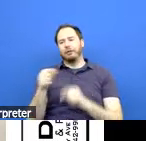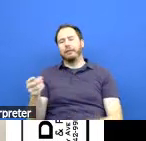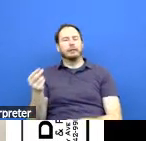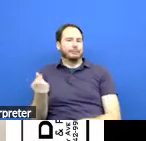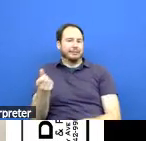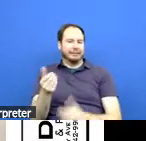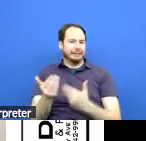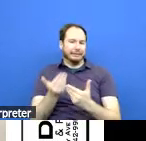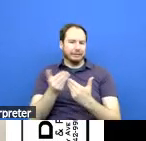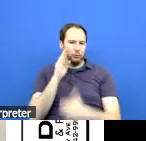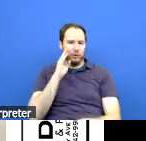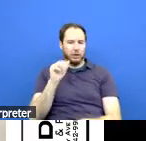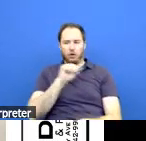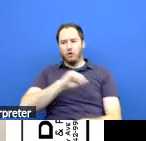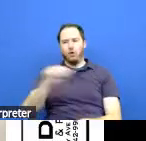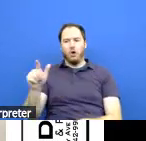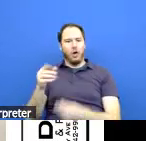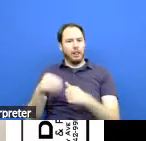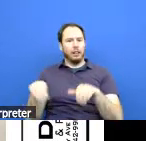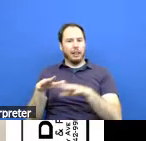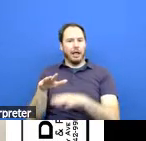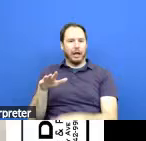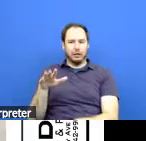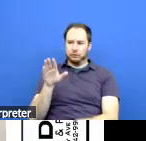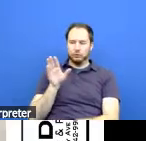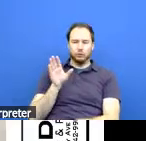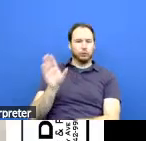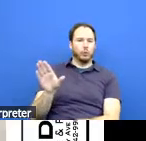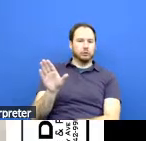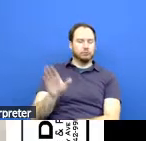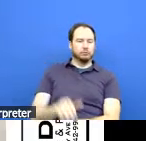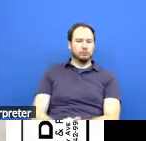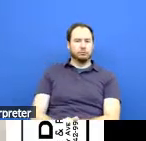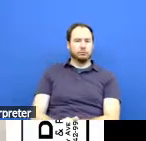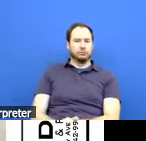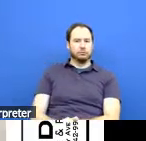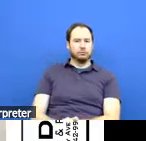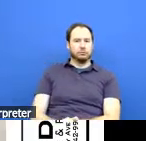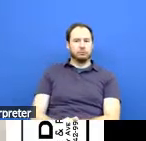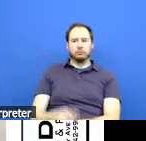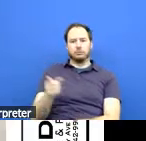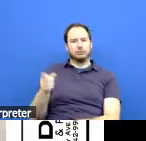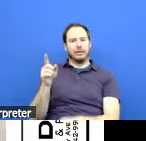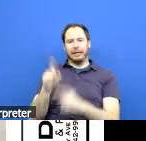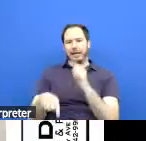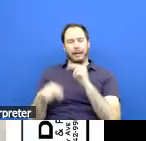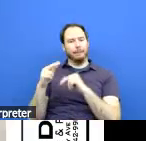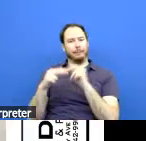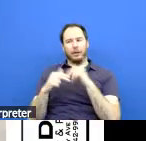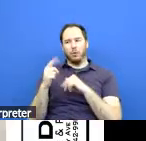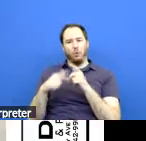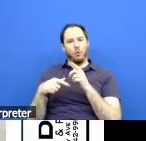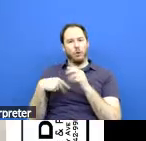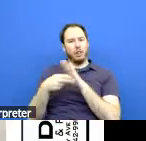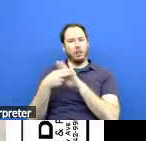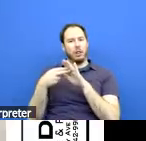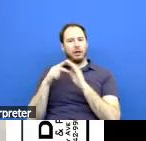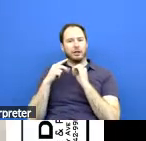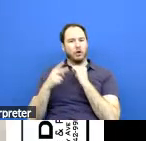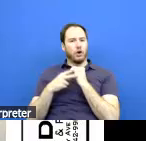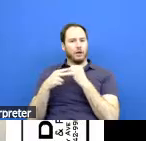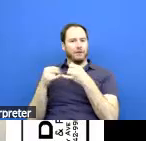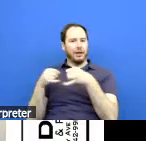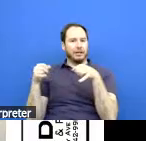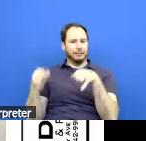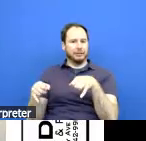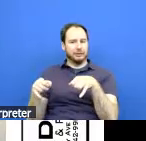cake. All land squeezed out. It's going to have a conservation easement. They will not be able to build on it. And again, the whole